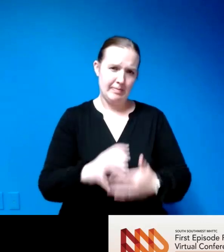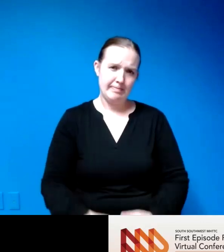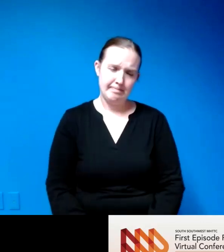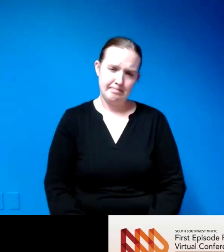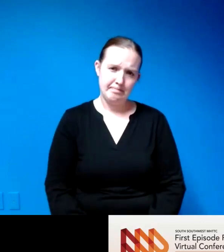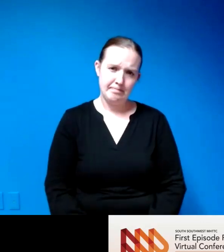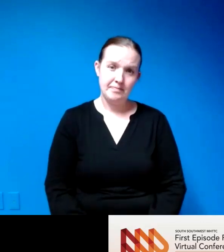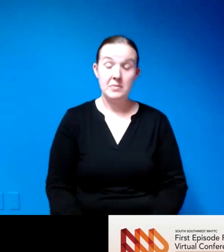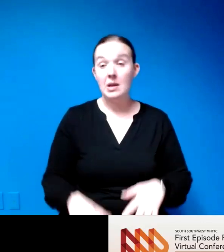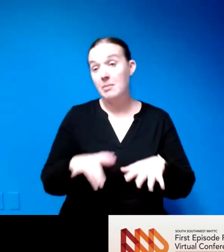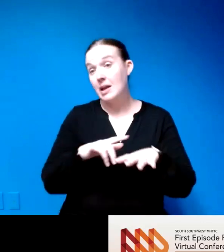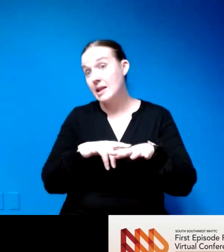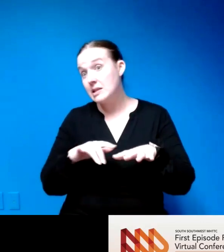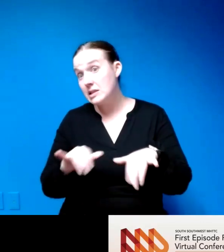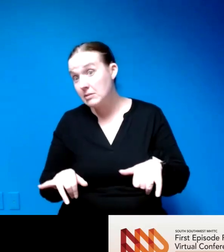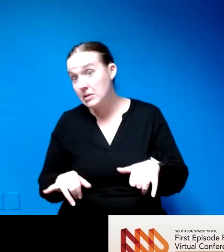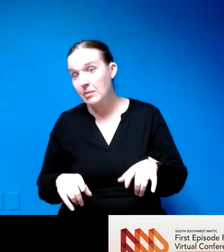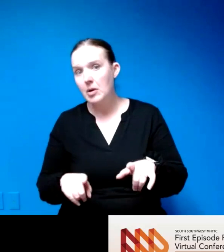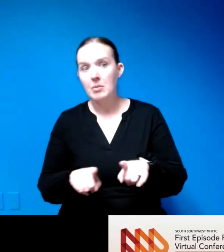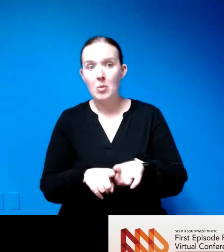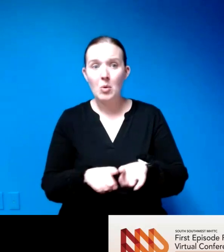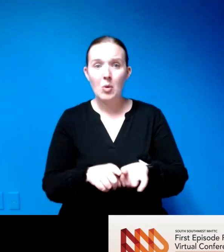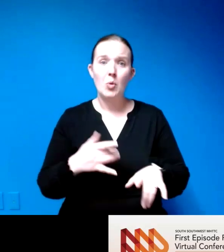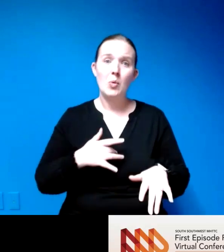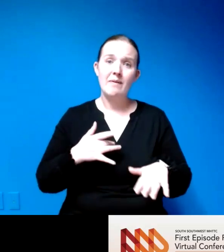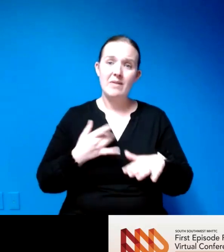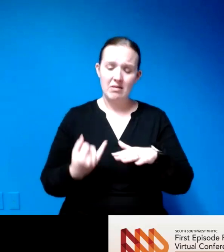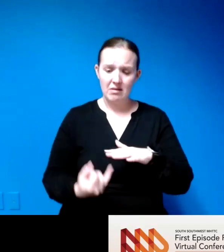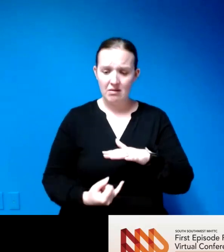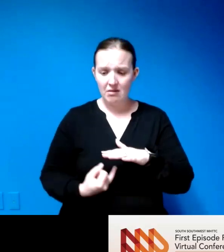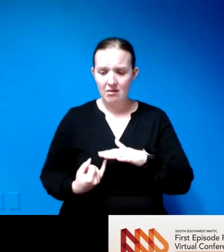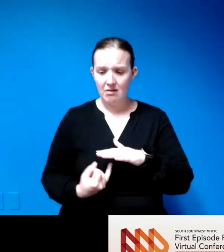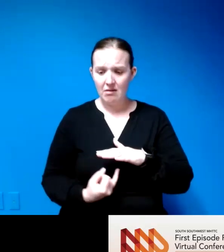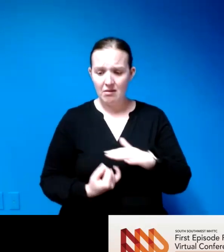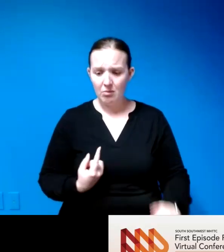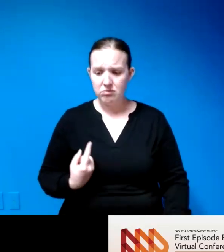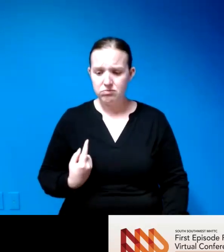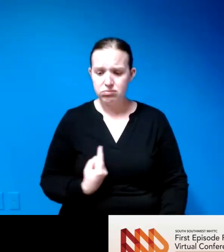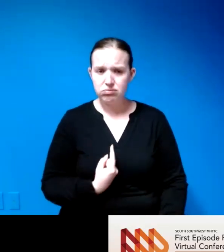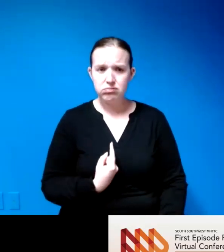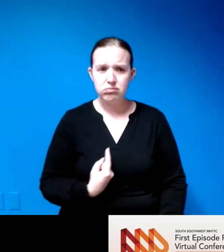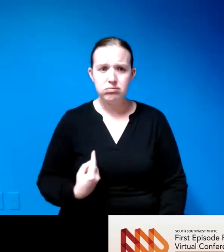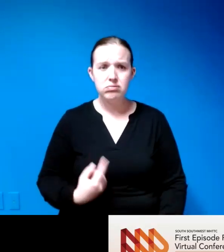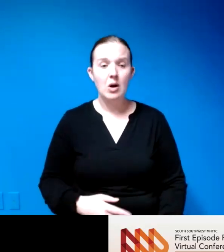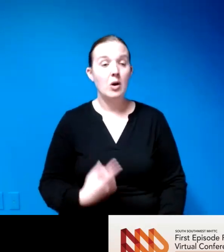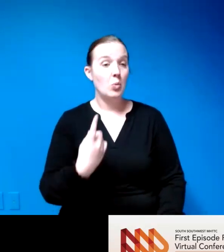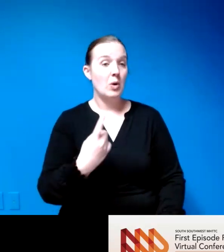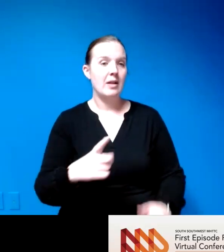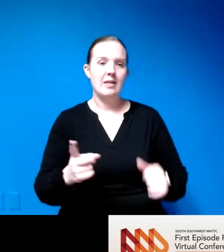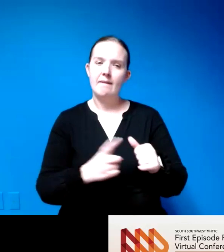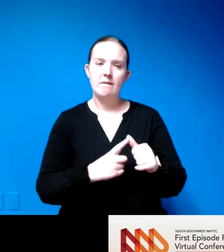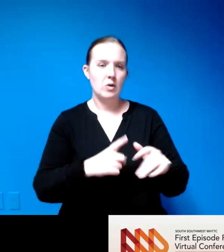At the same time, it can also be a place of isolation. I have one of the first conversations I